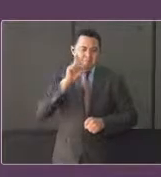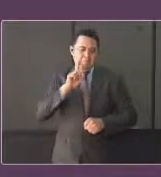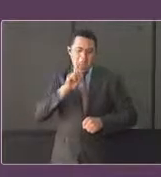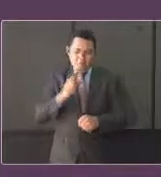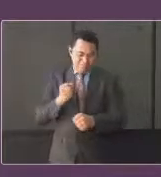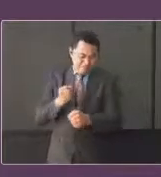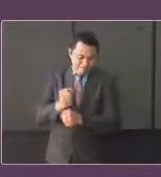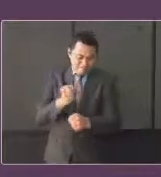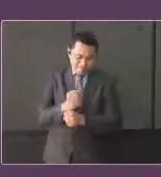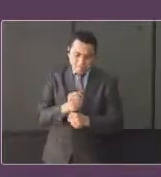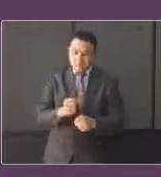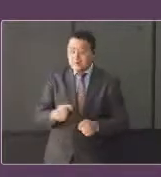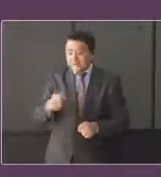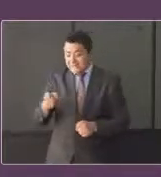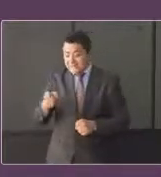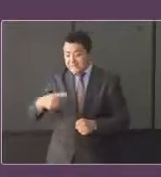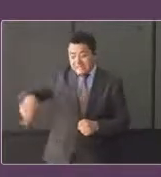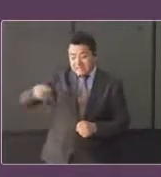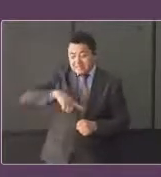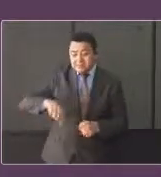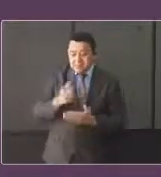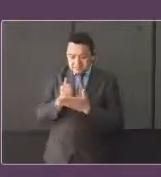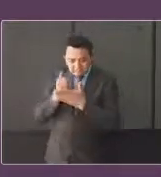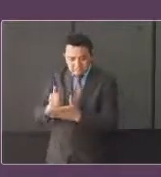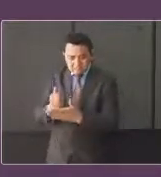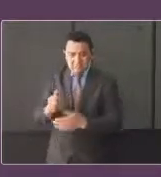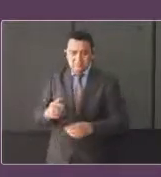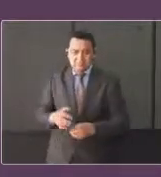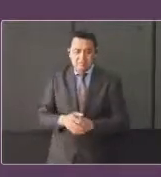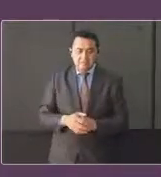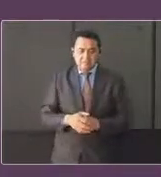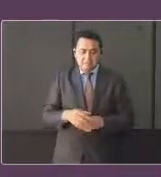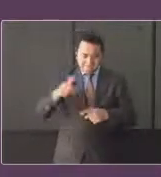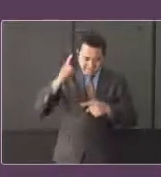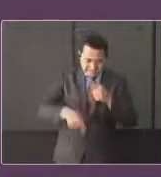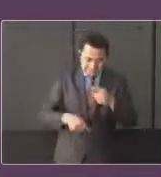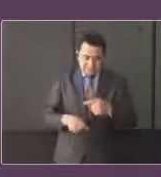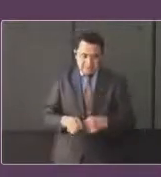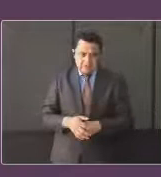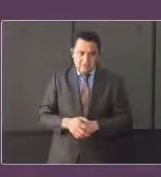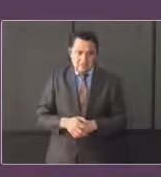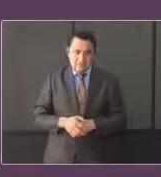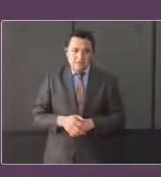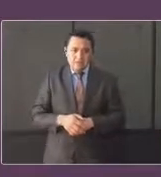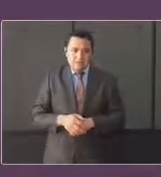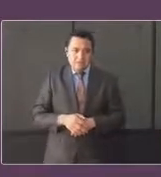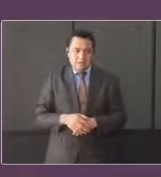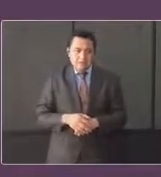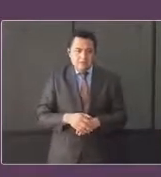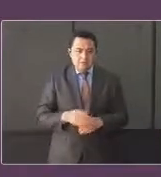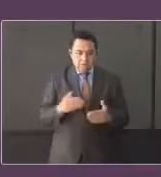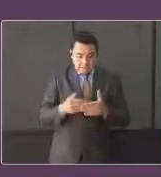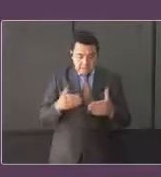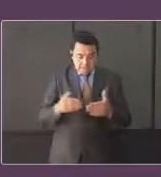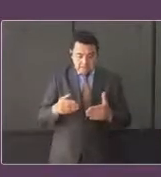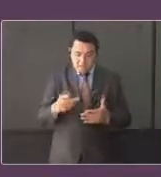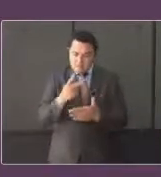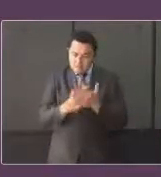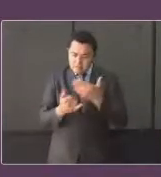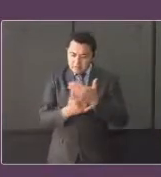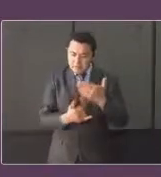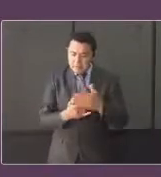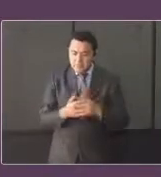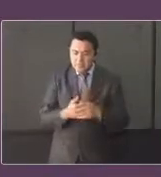violence, social data, social demographic data. This is